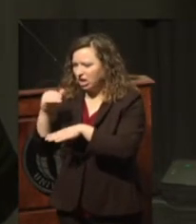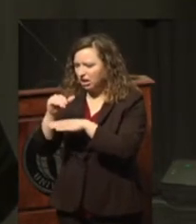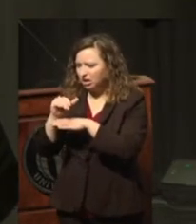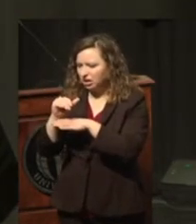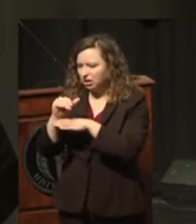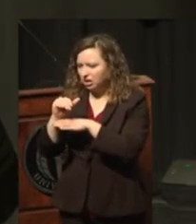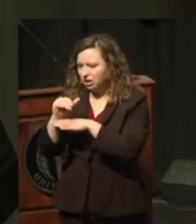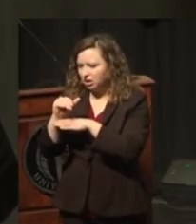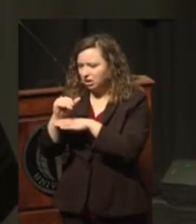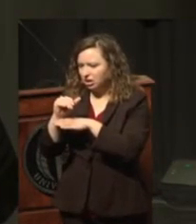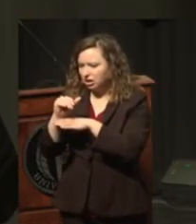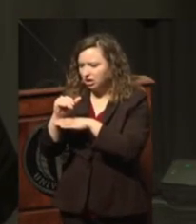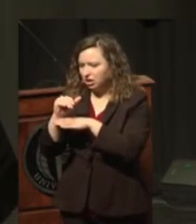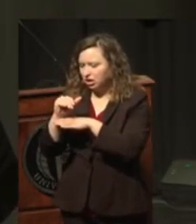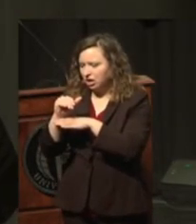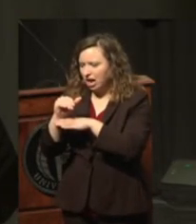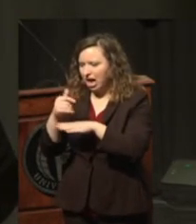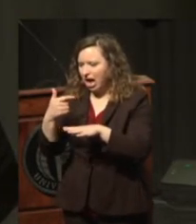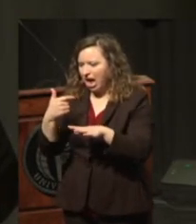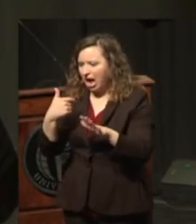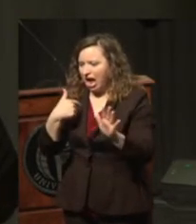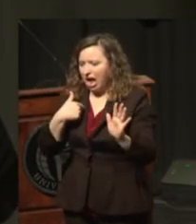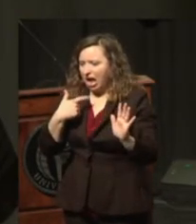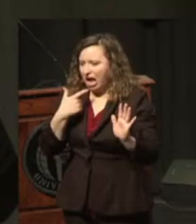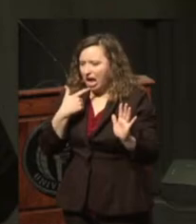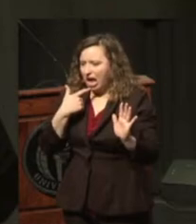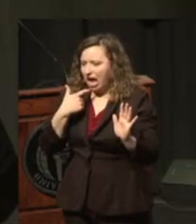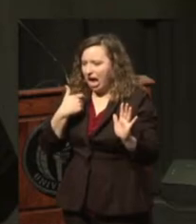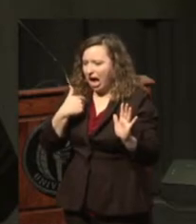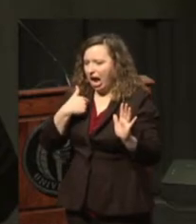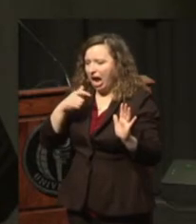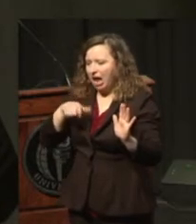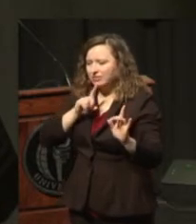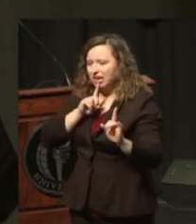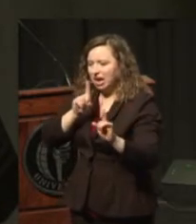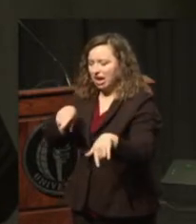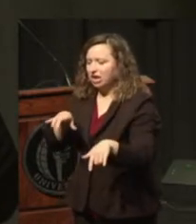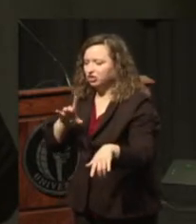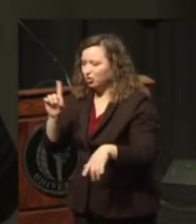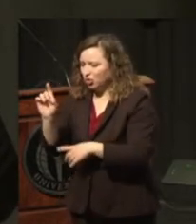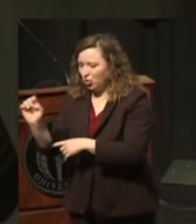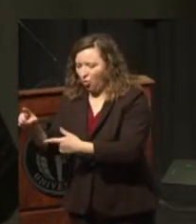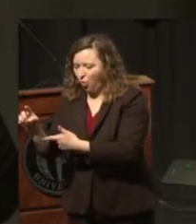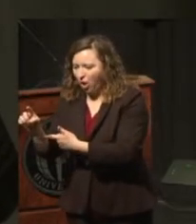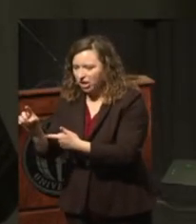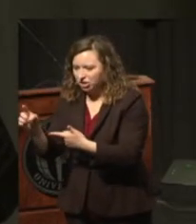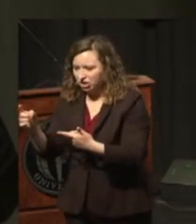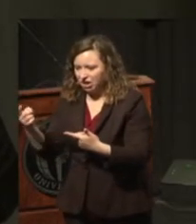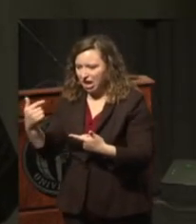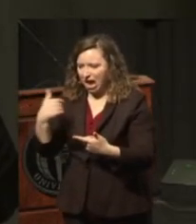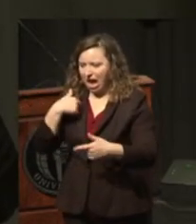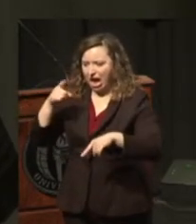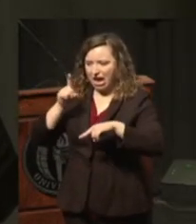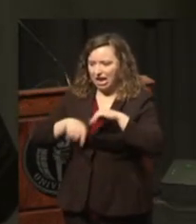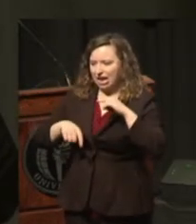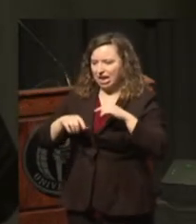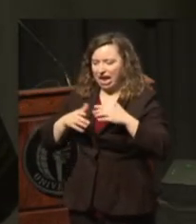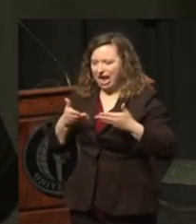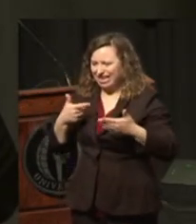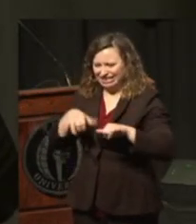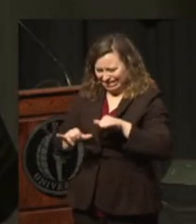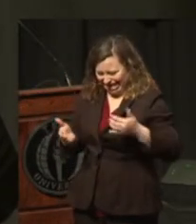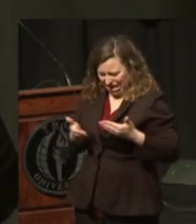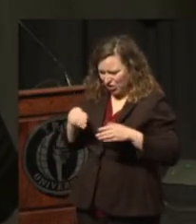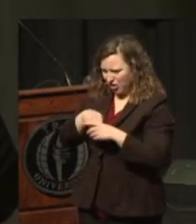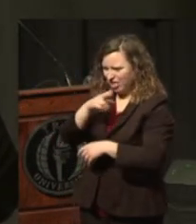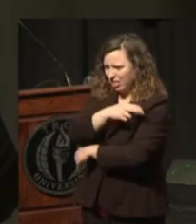or arrogant. It's just how I answer the question. It's just me. I told you I couldn't stay in this place. I got out of the hospital on a